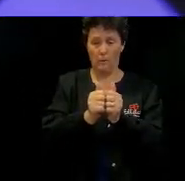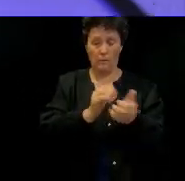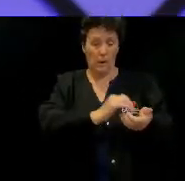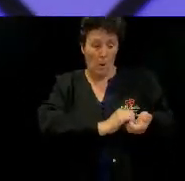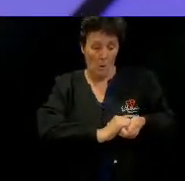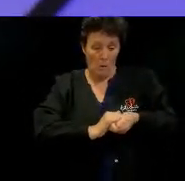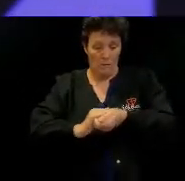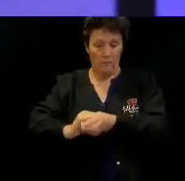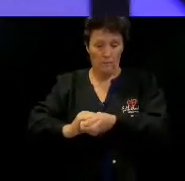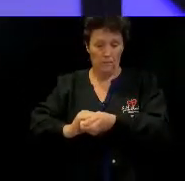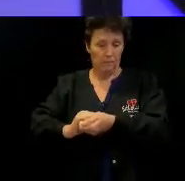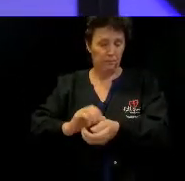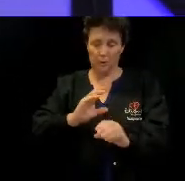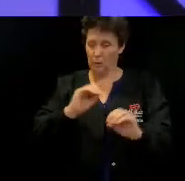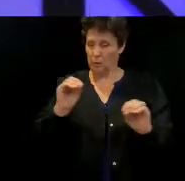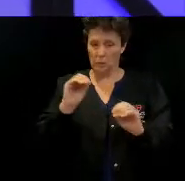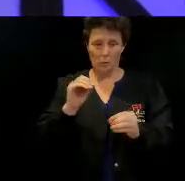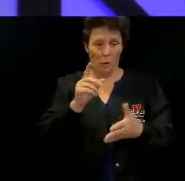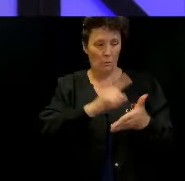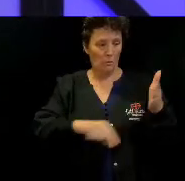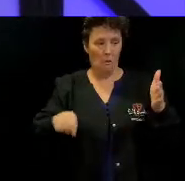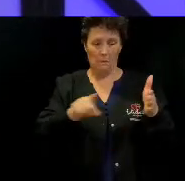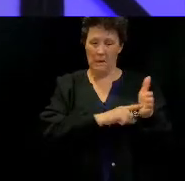There's no condemnation. We've all been here.